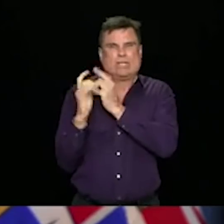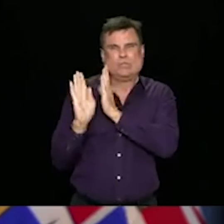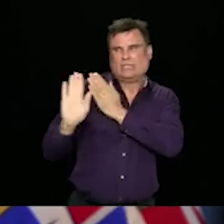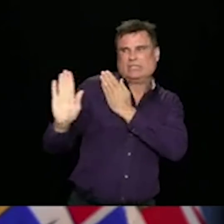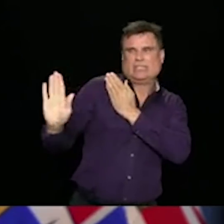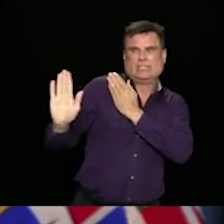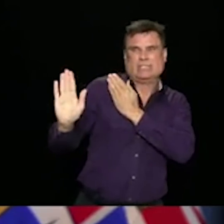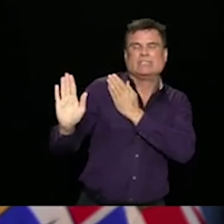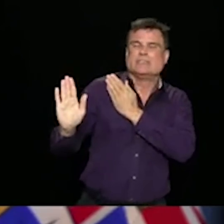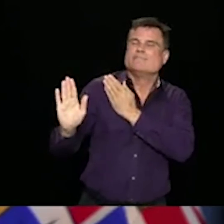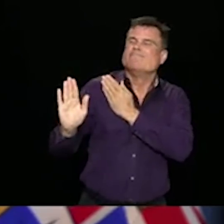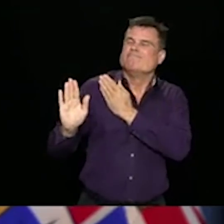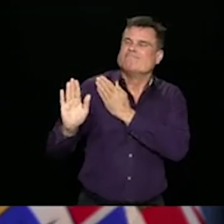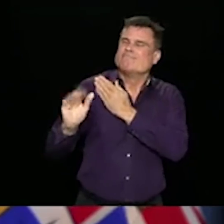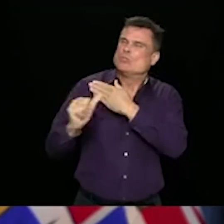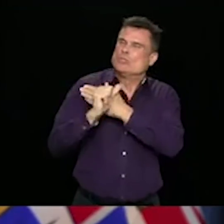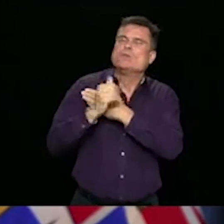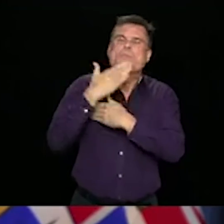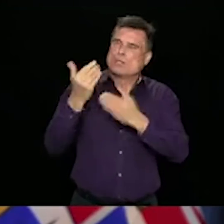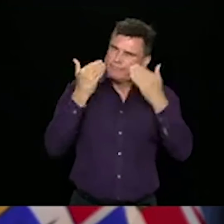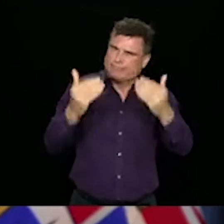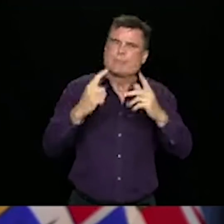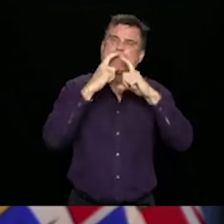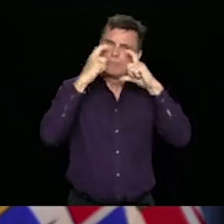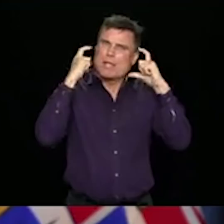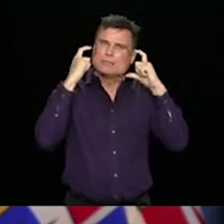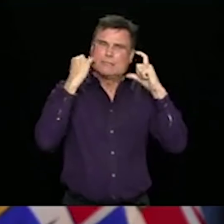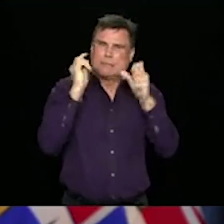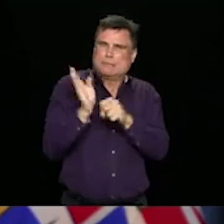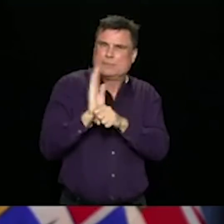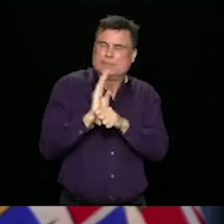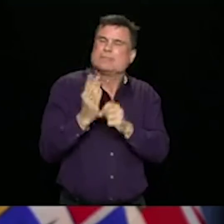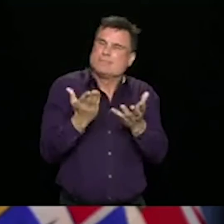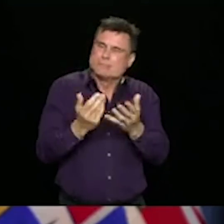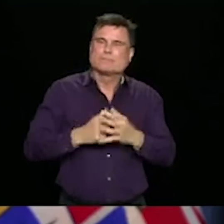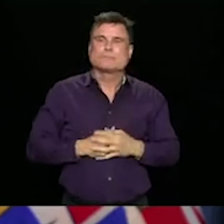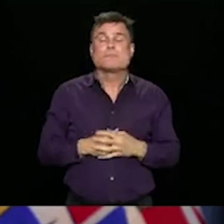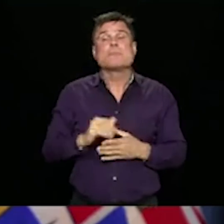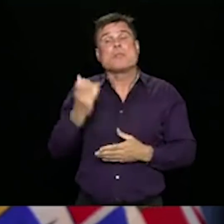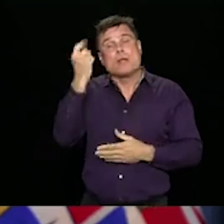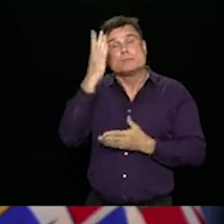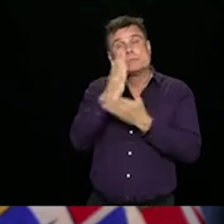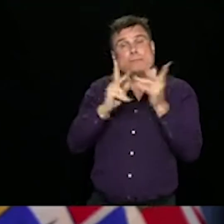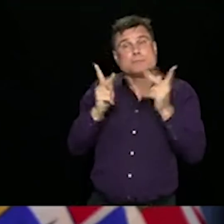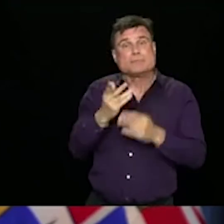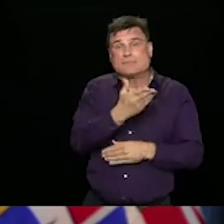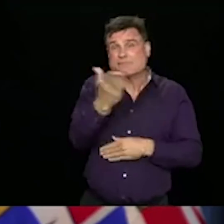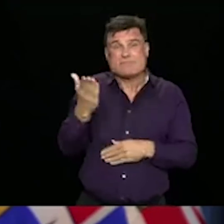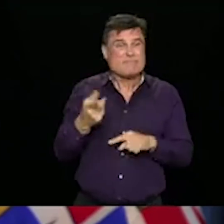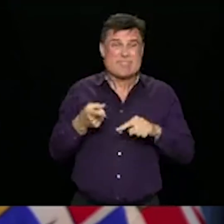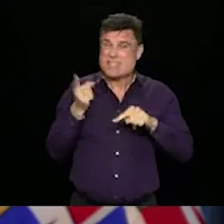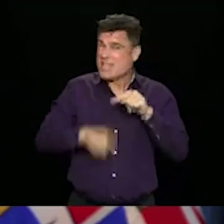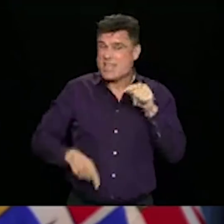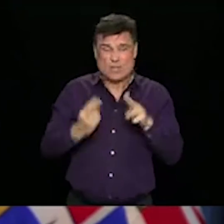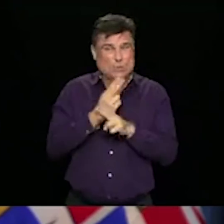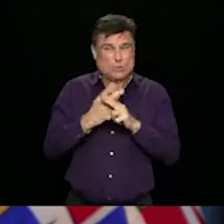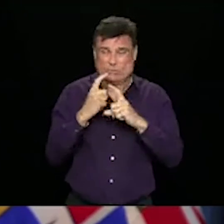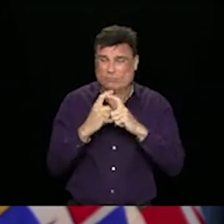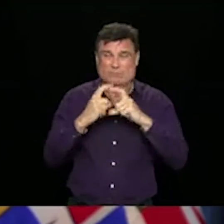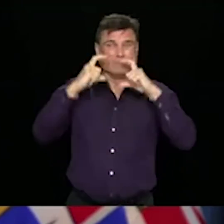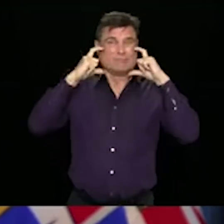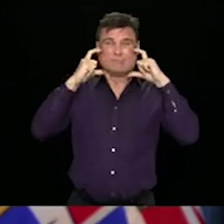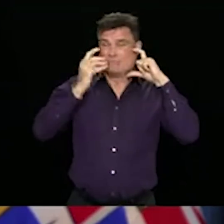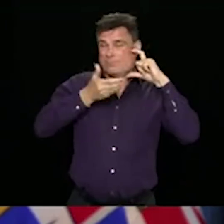We also know that not everybody can wear a non-medical mask, And for those people, we encourage you to use